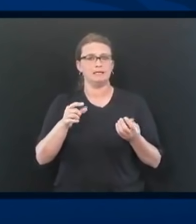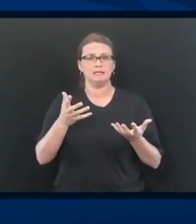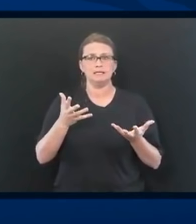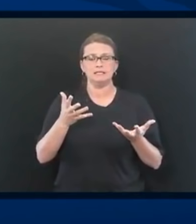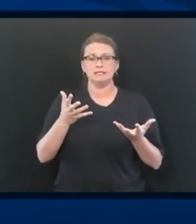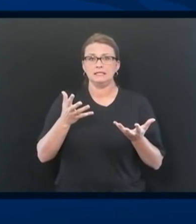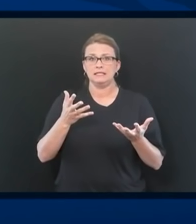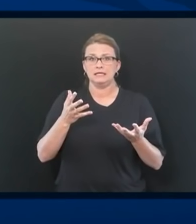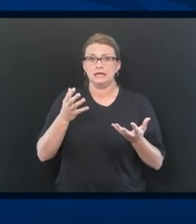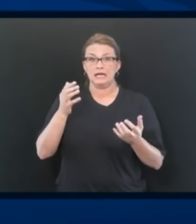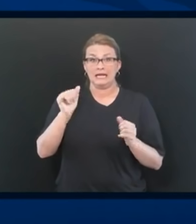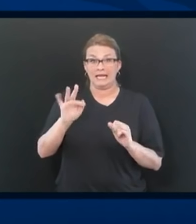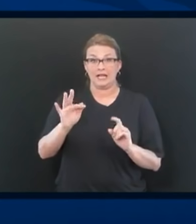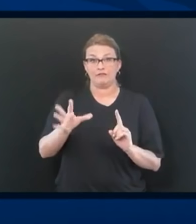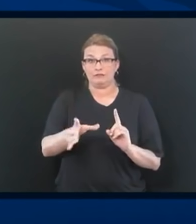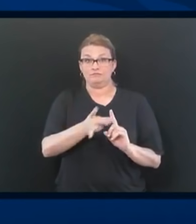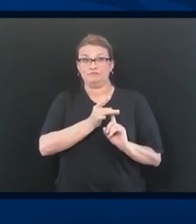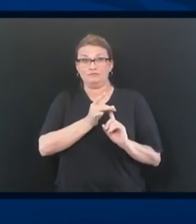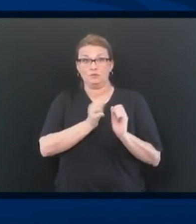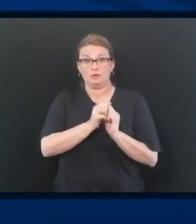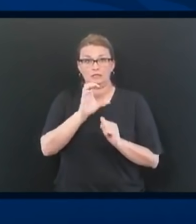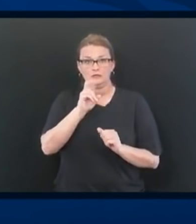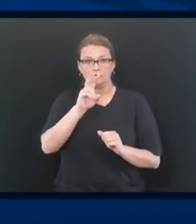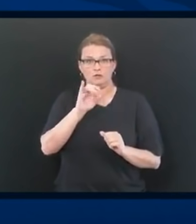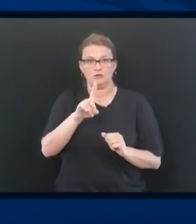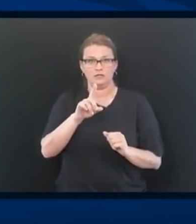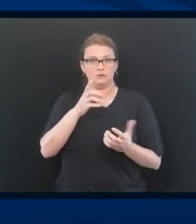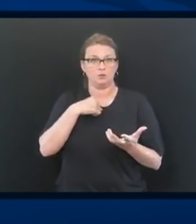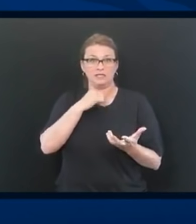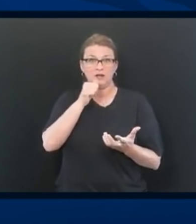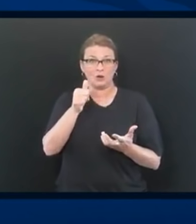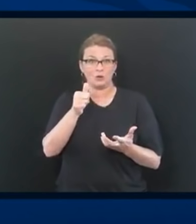they do get critically ill?